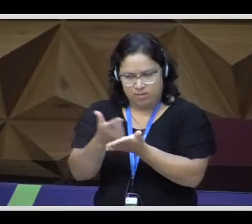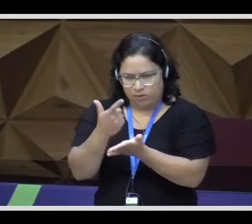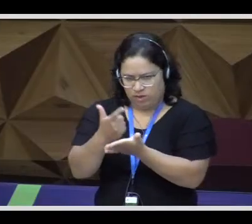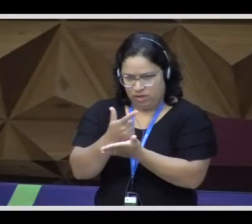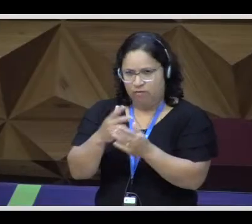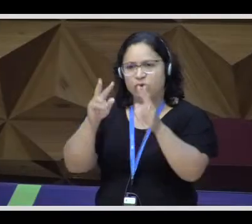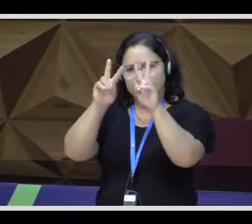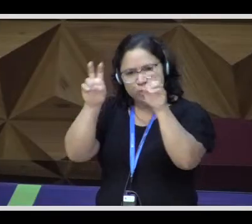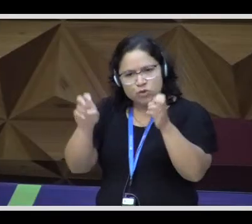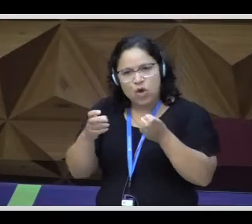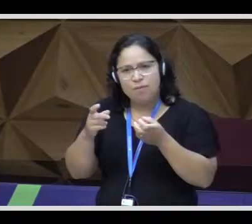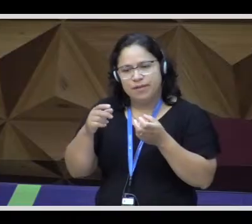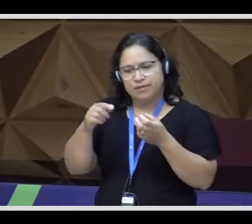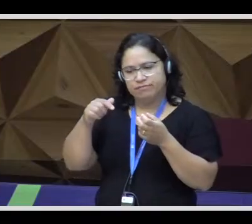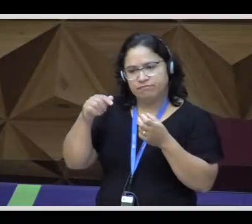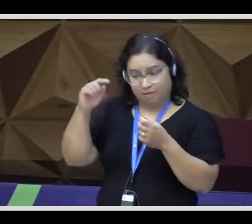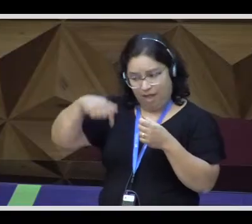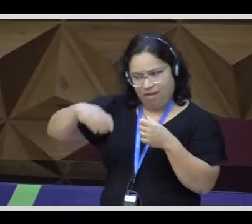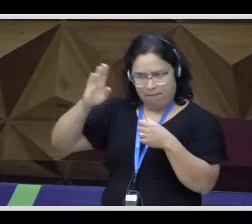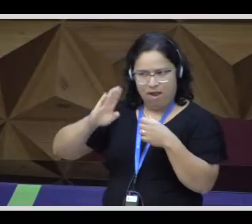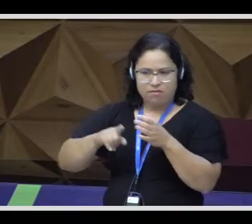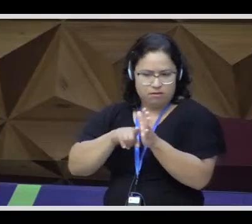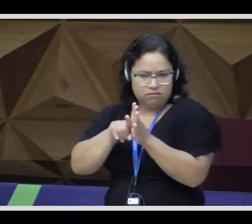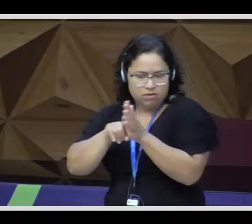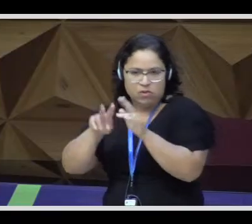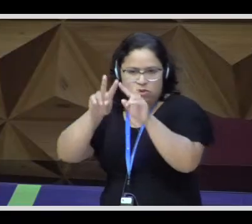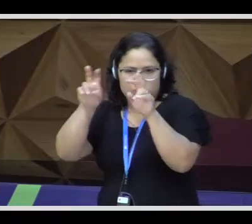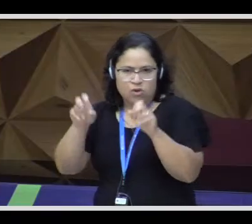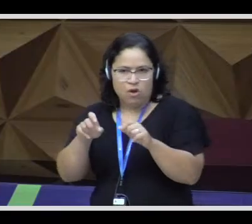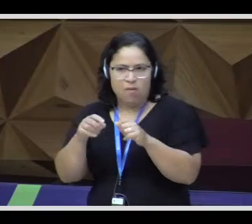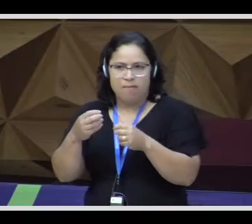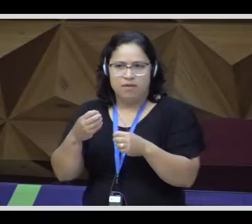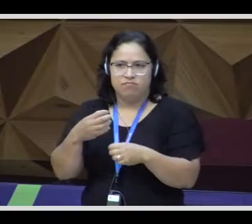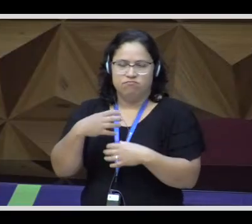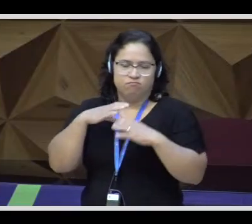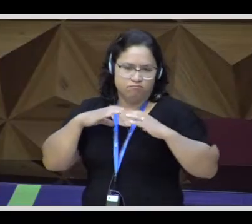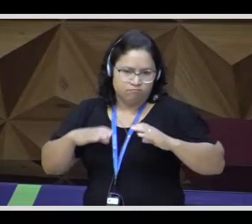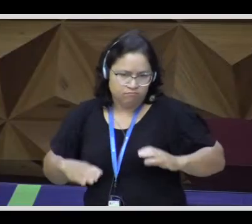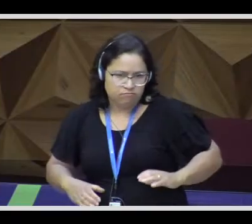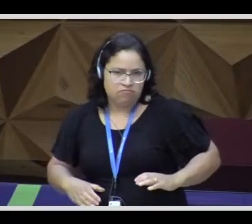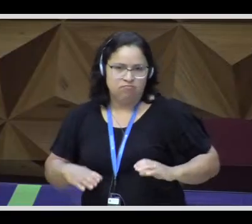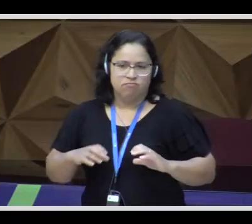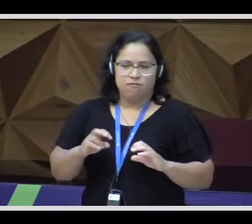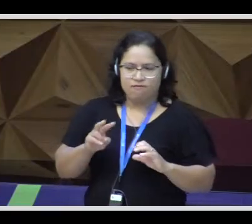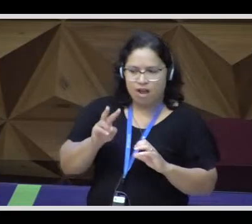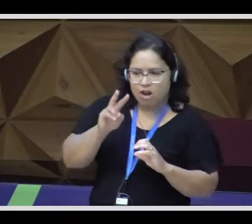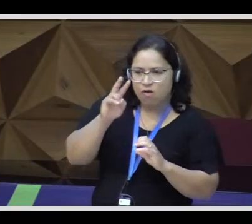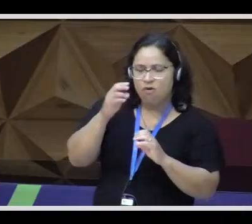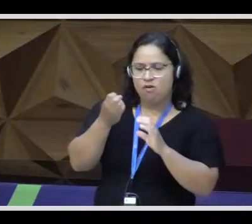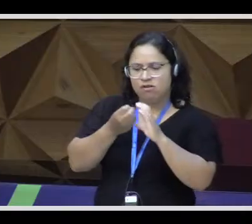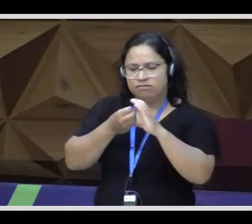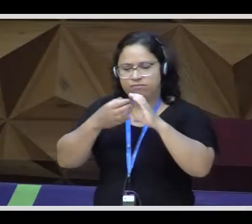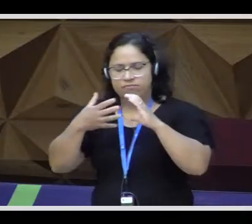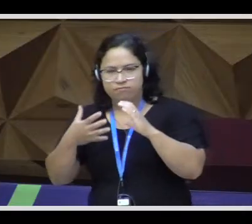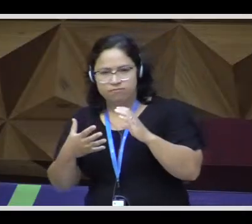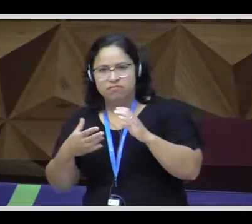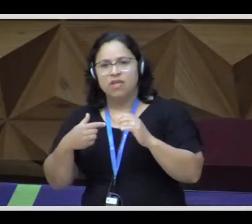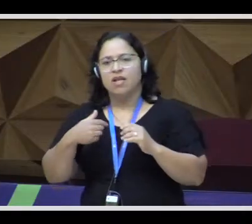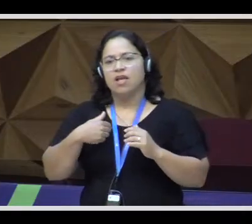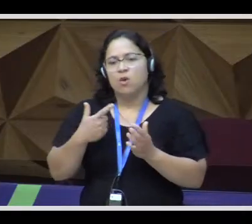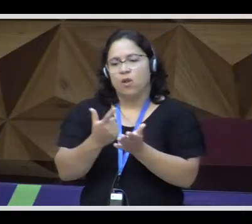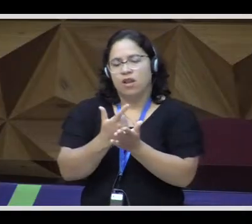about personalities, traits, values, and attitudes. The book will be published in October.